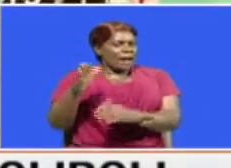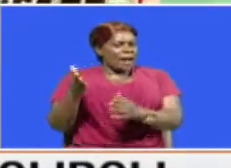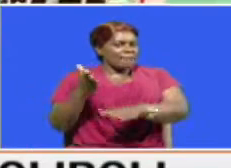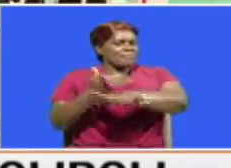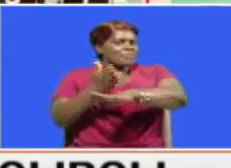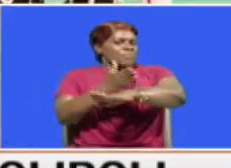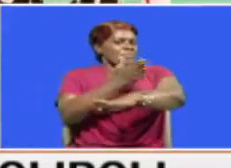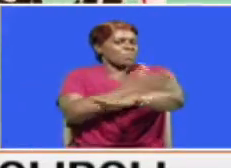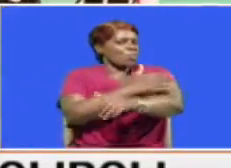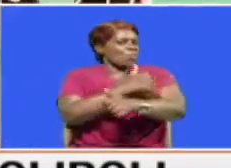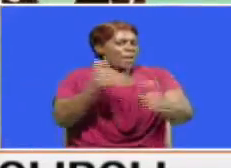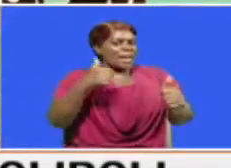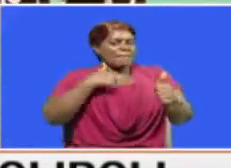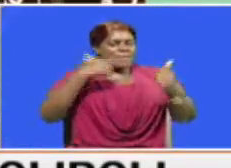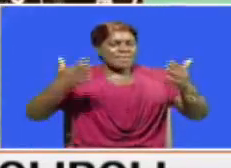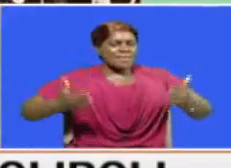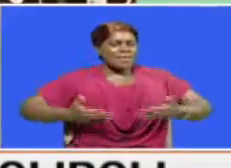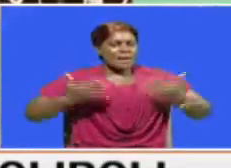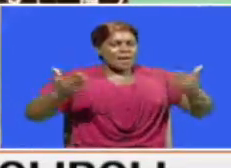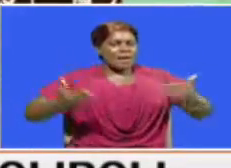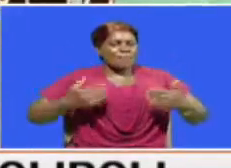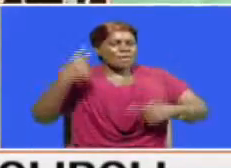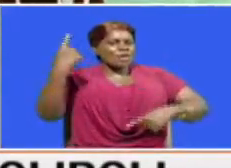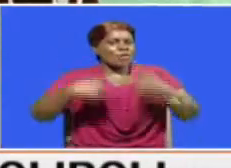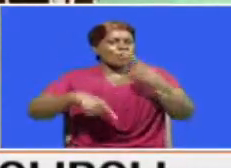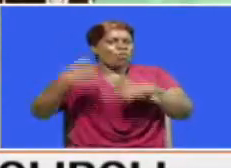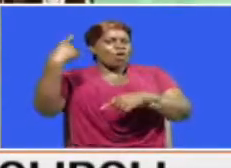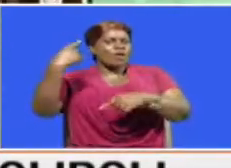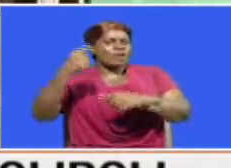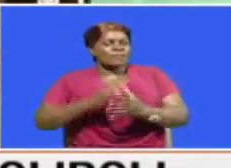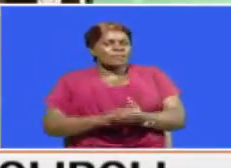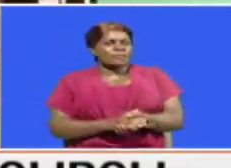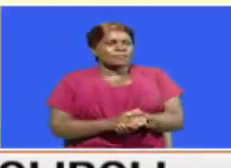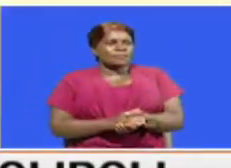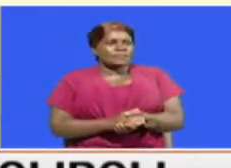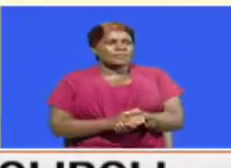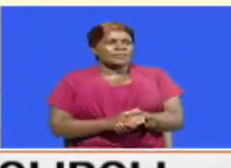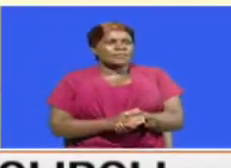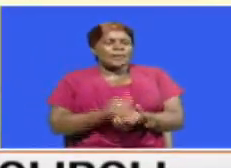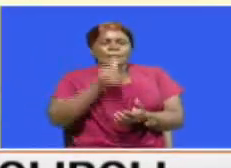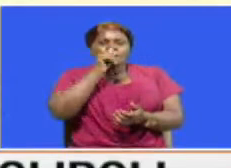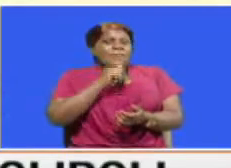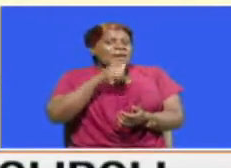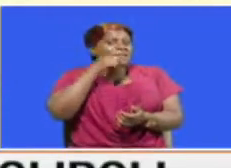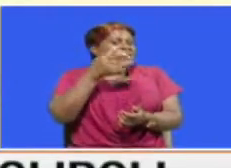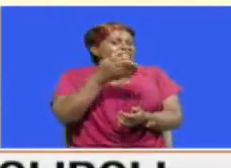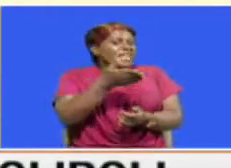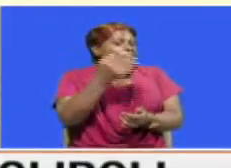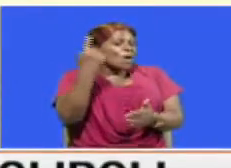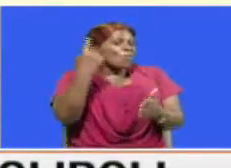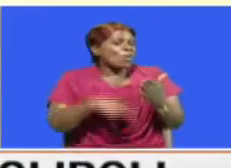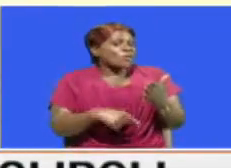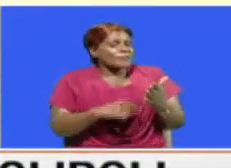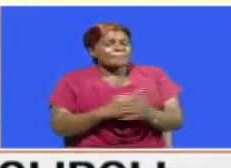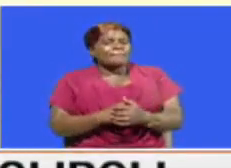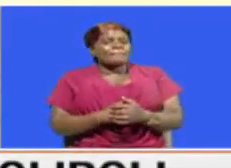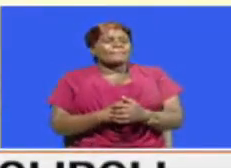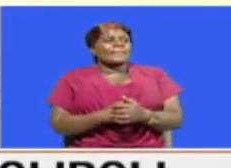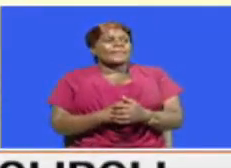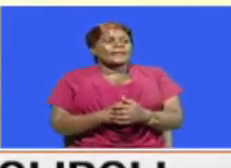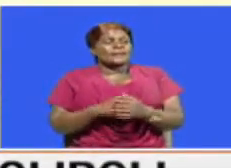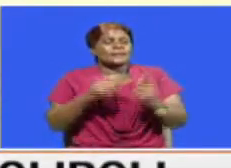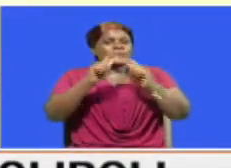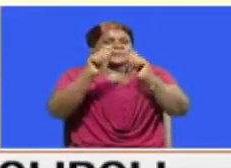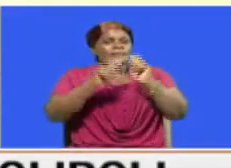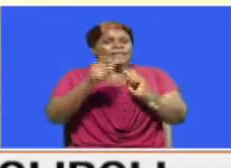improved and I'm very happy that we have won that game. Ile siri iko pale ni kwamba sasa hizi timu